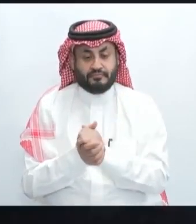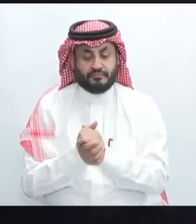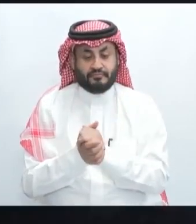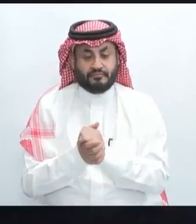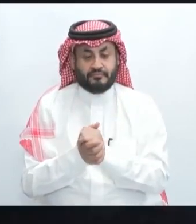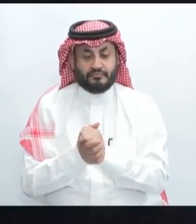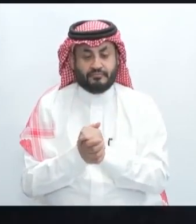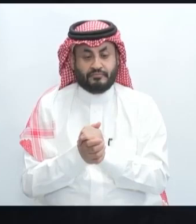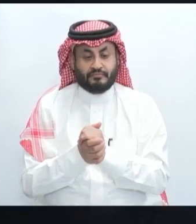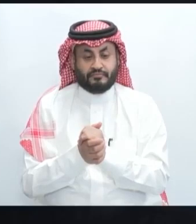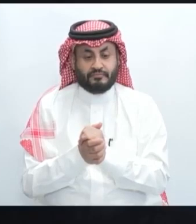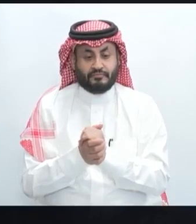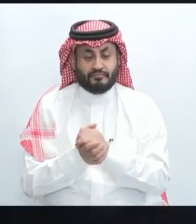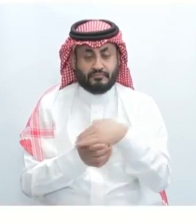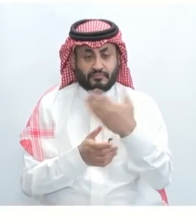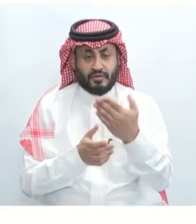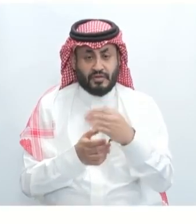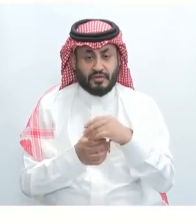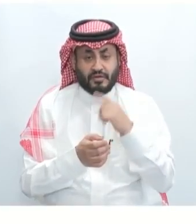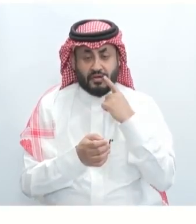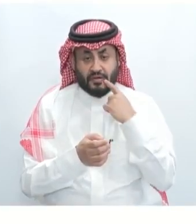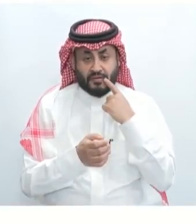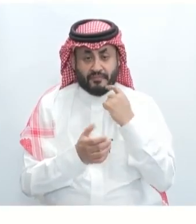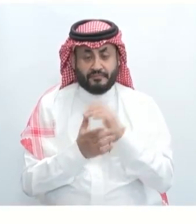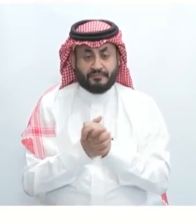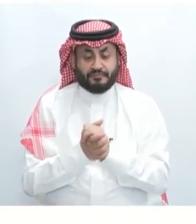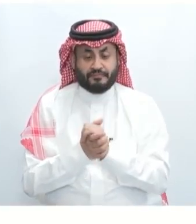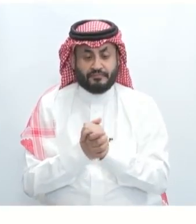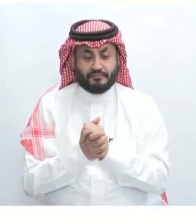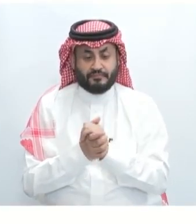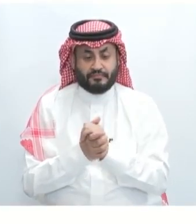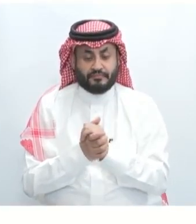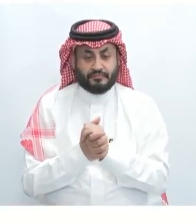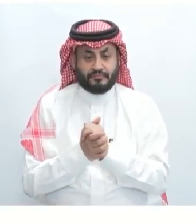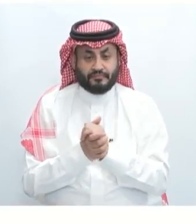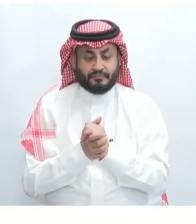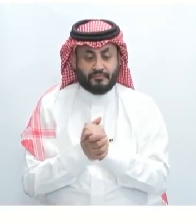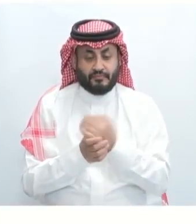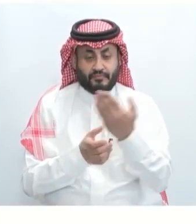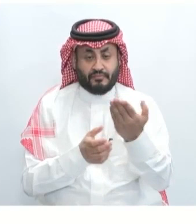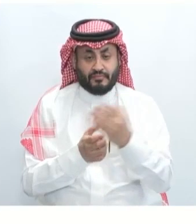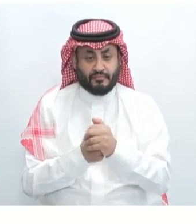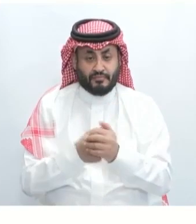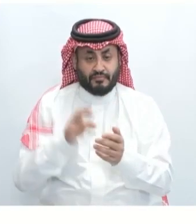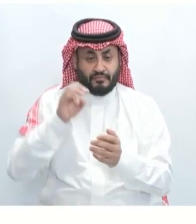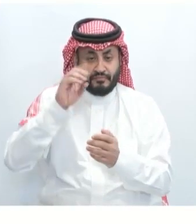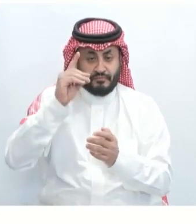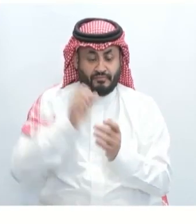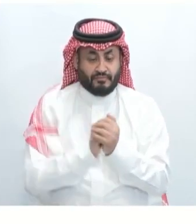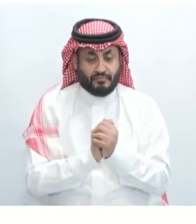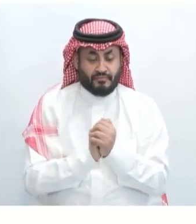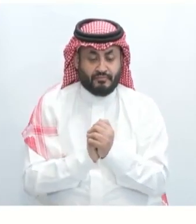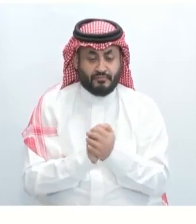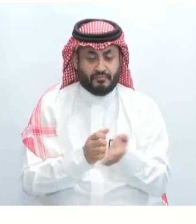pink. Perfect. Okay. Is it red? What does it mean, red? This is the red. Perfect. Is it